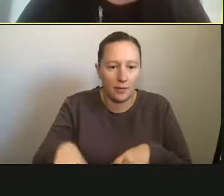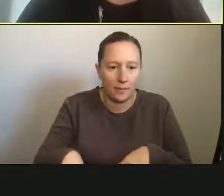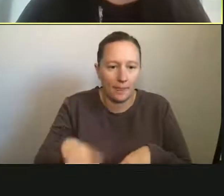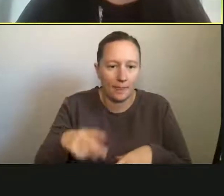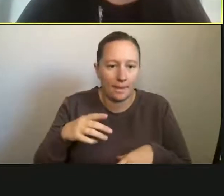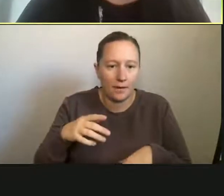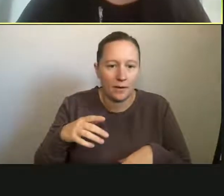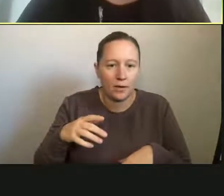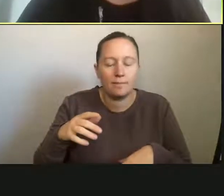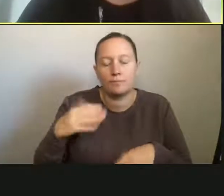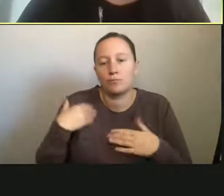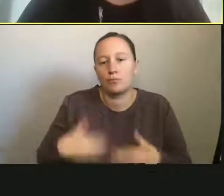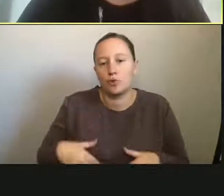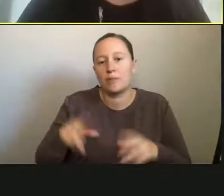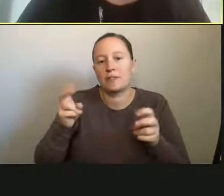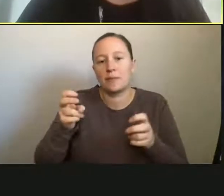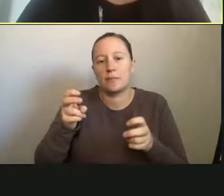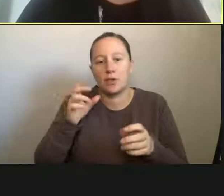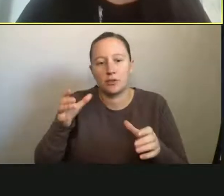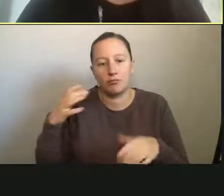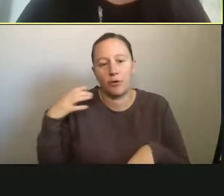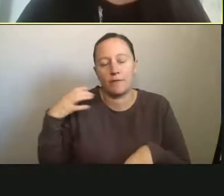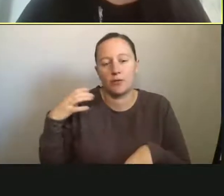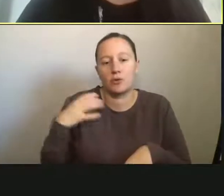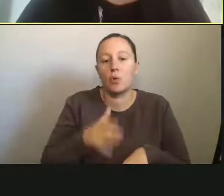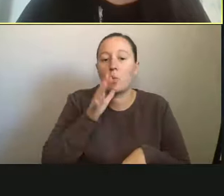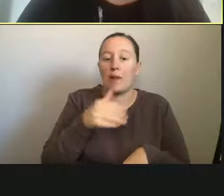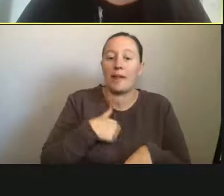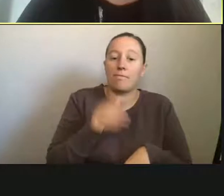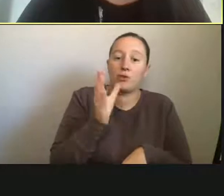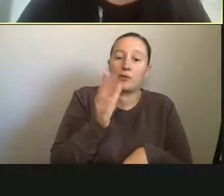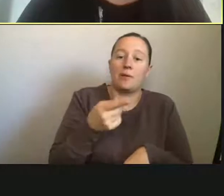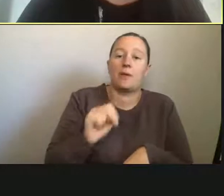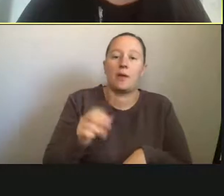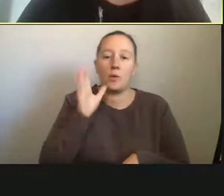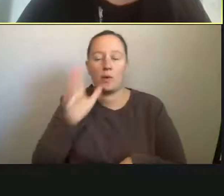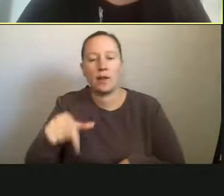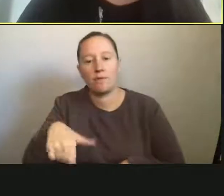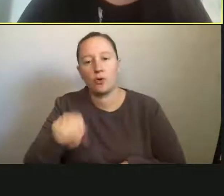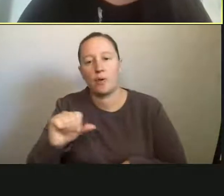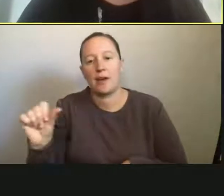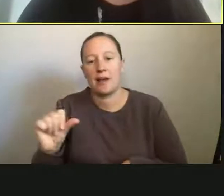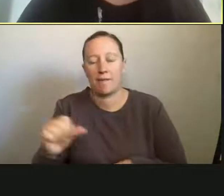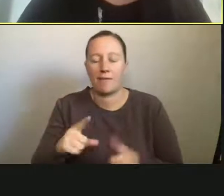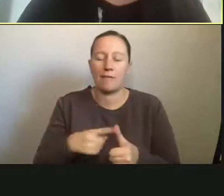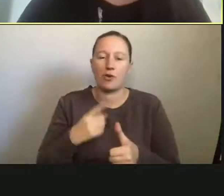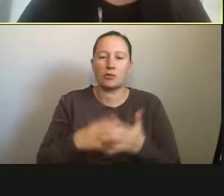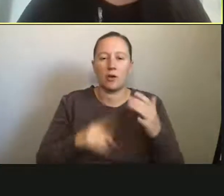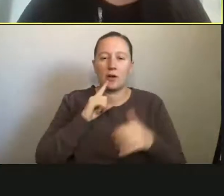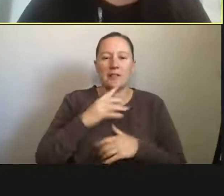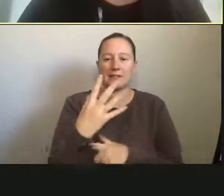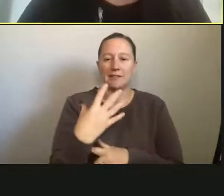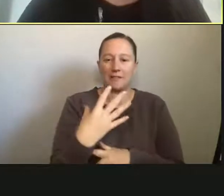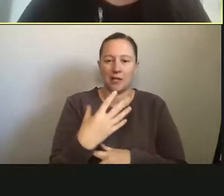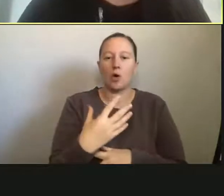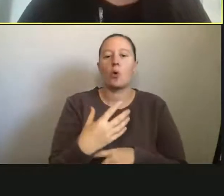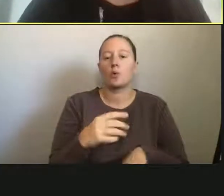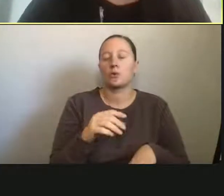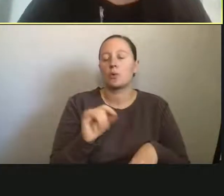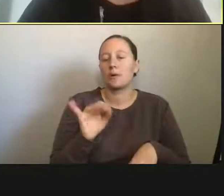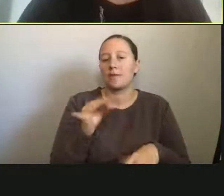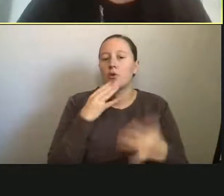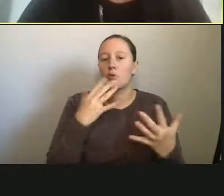followed by a Q&A with our presenters. While the presentation is playing, our presenters are available to answer questions in the Q&A